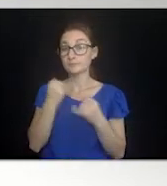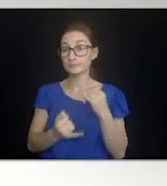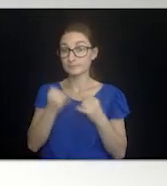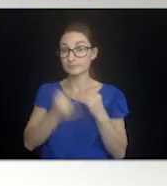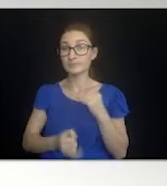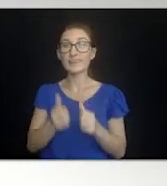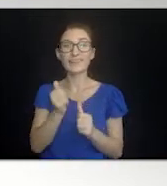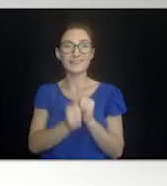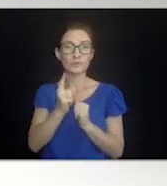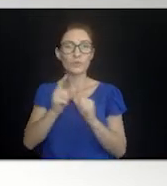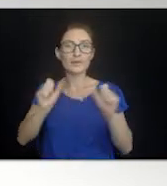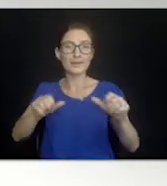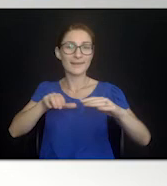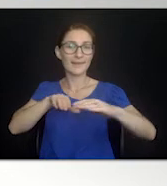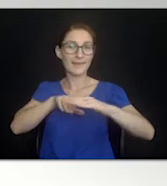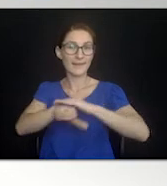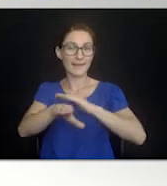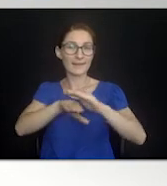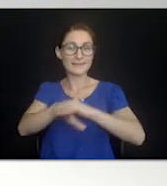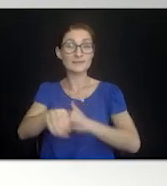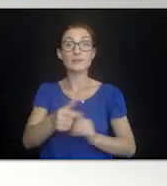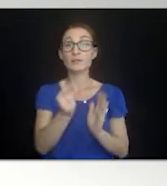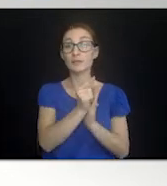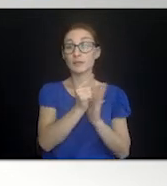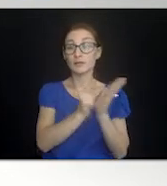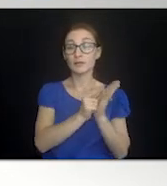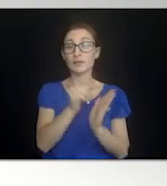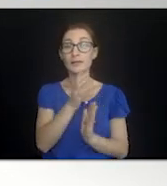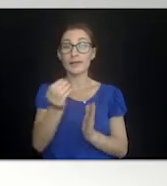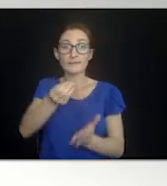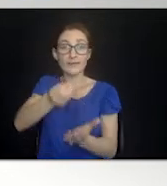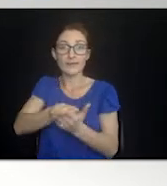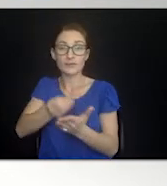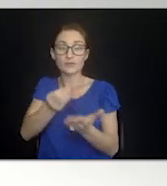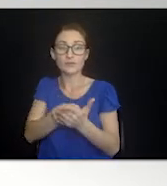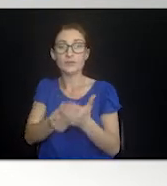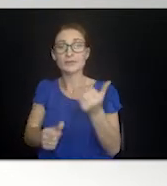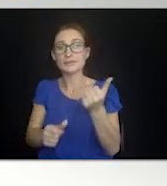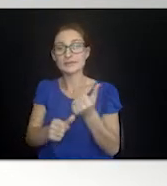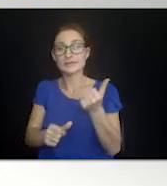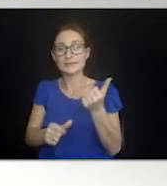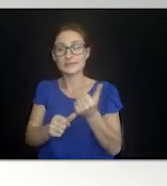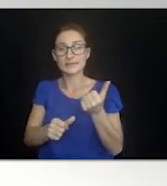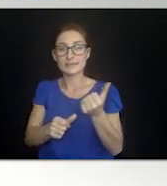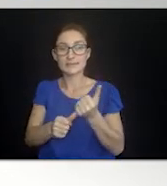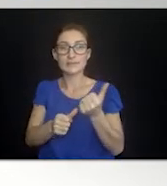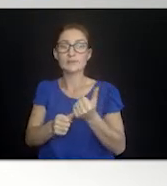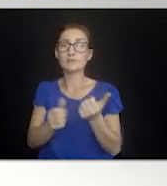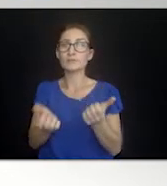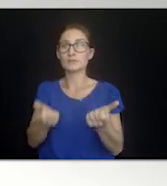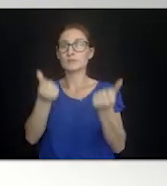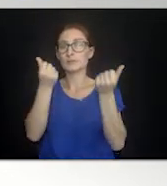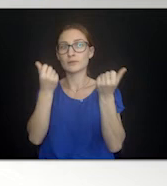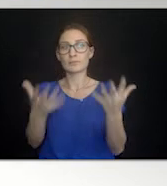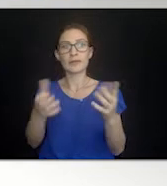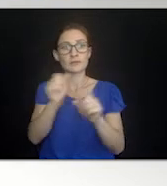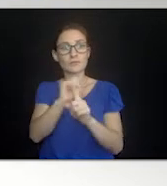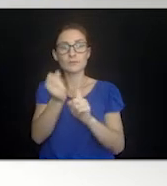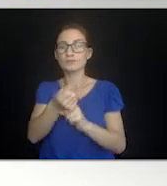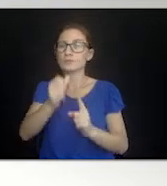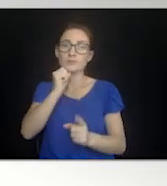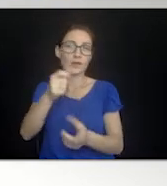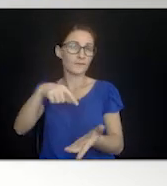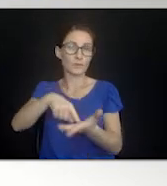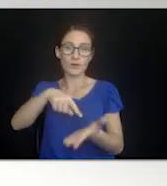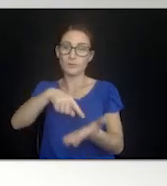should be able to have access to legal and financial assistance that in many cases today